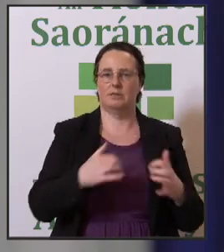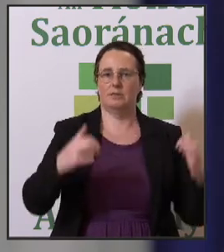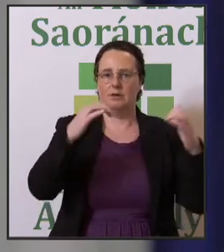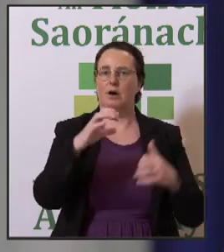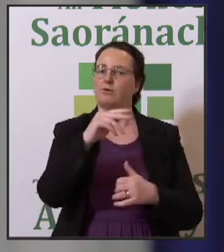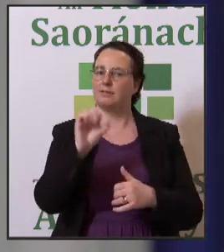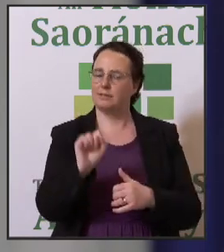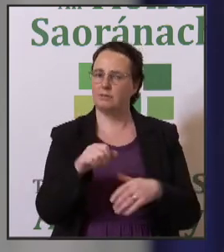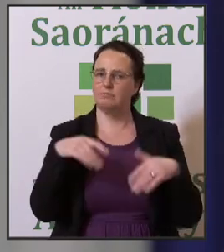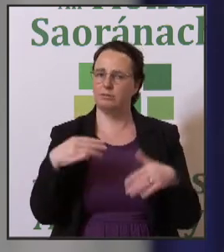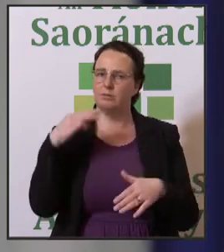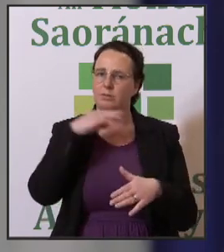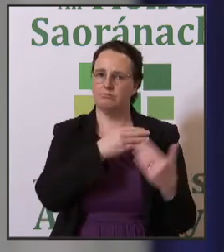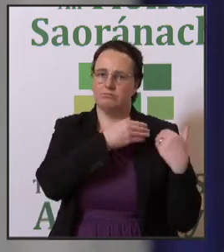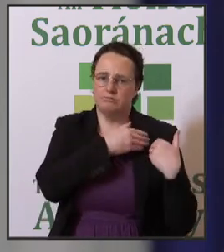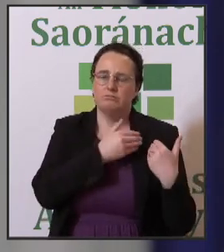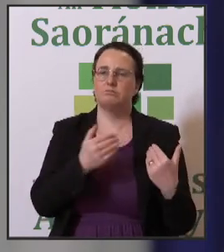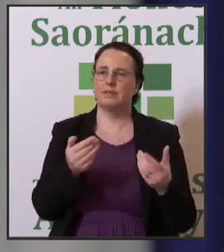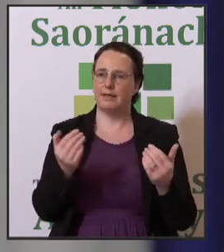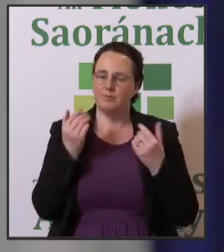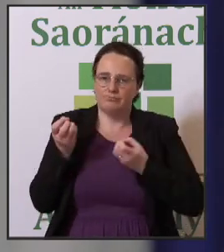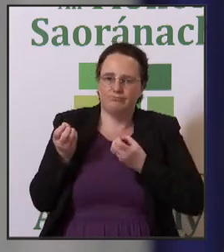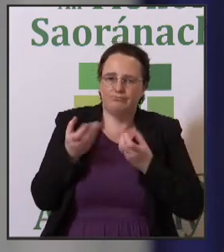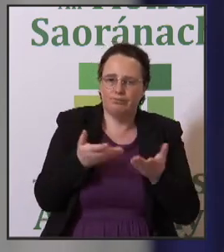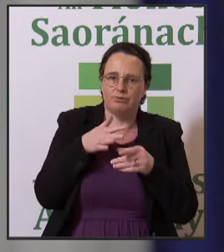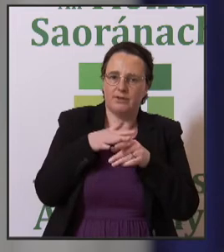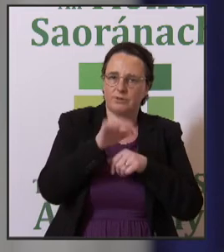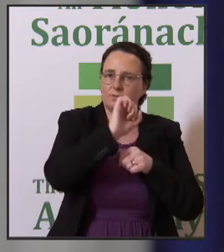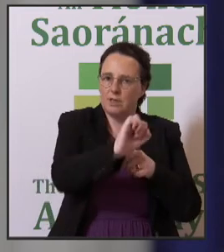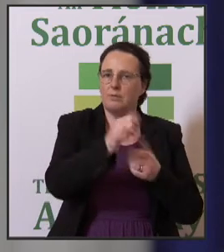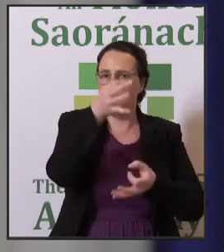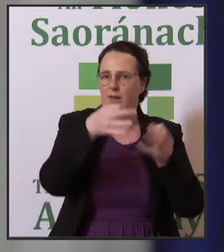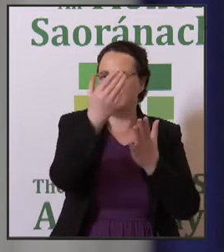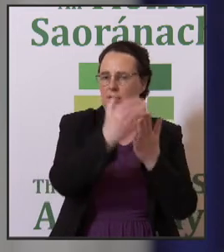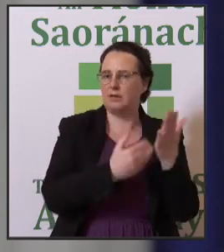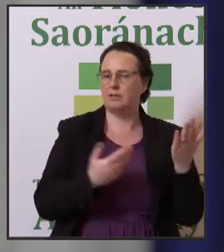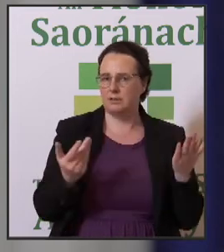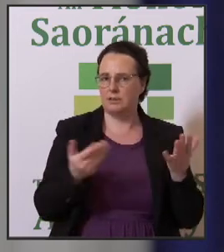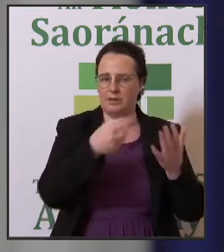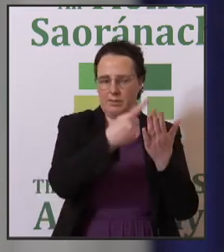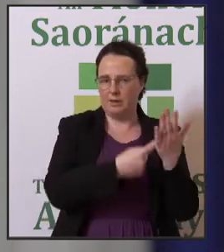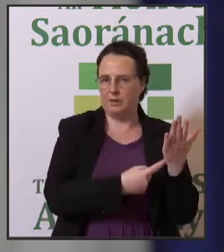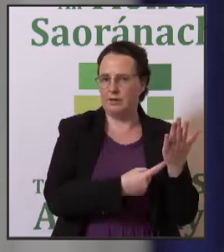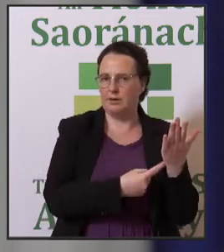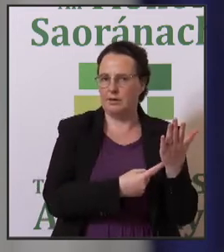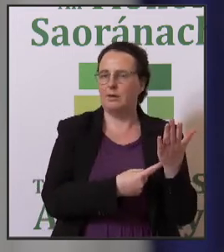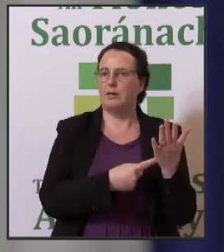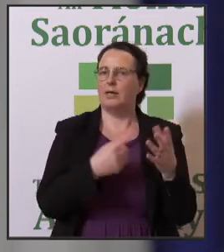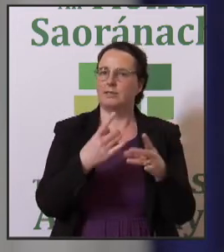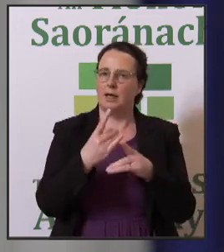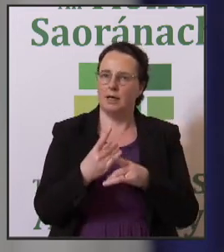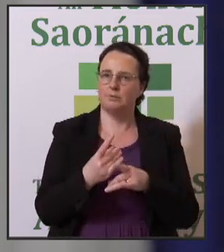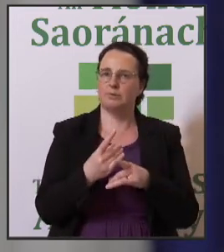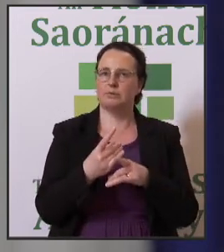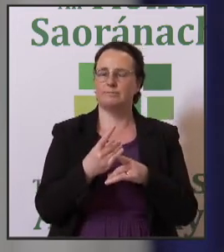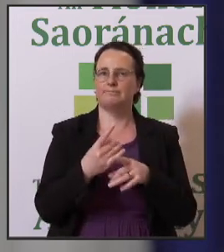in informing the development of government policy. And they were instrumental in helping shape the public's understanding of some